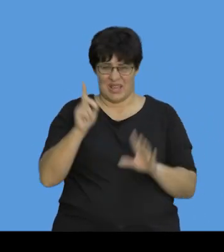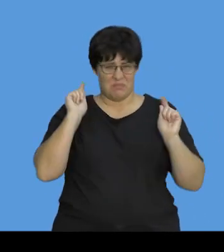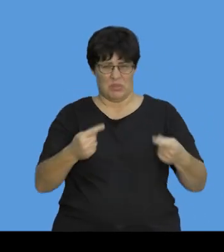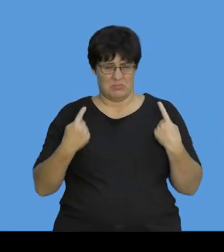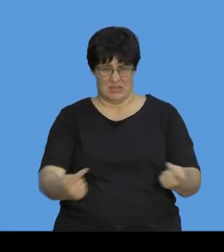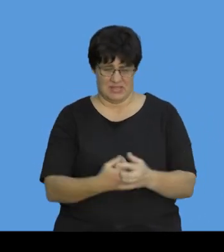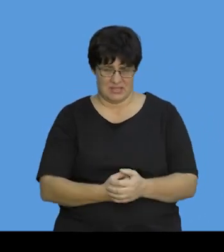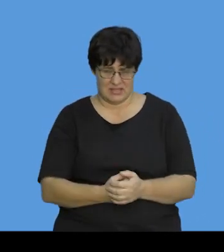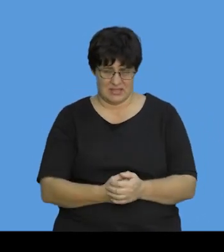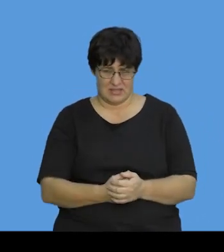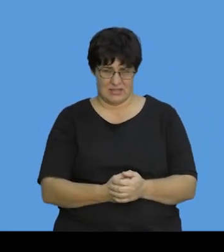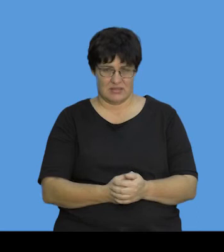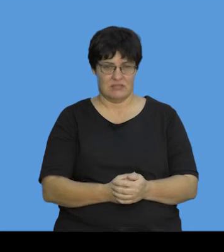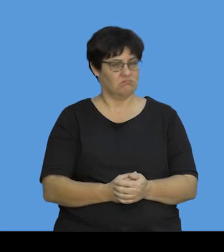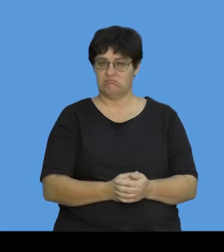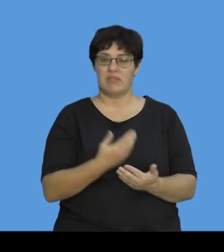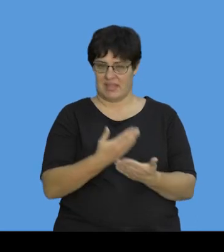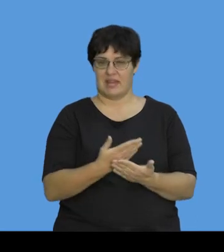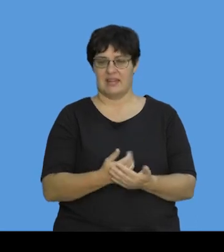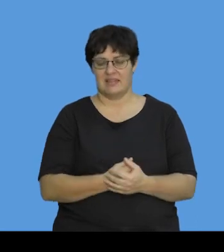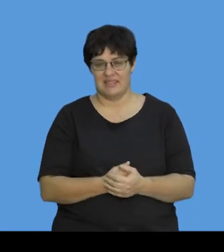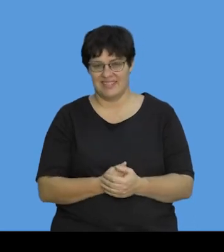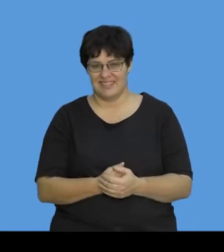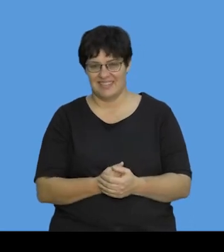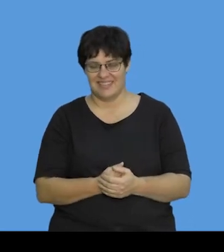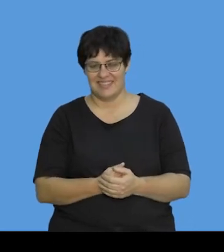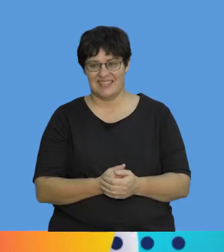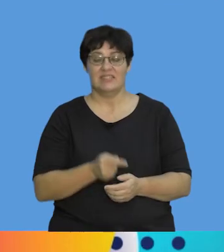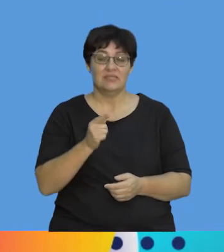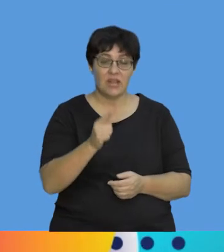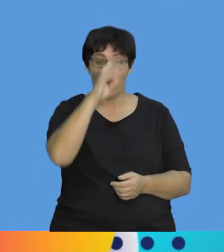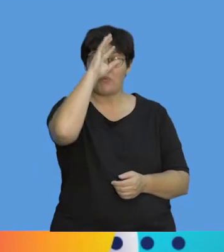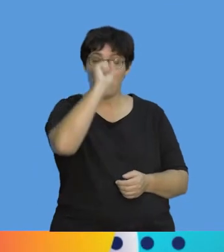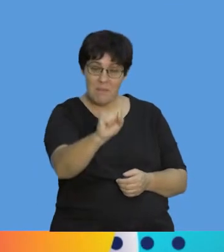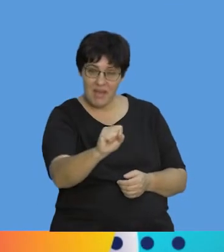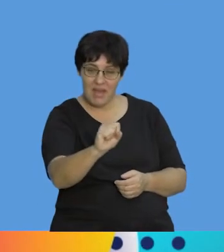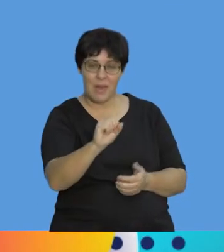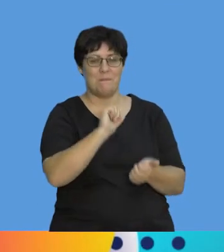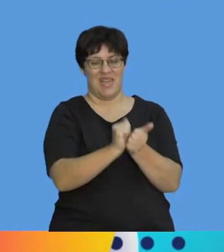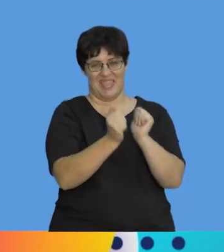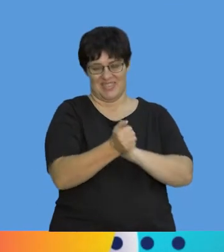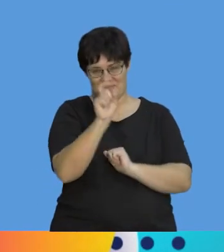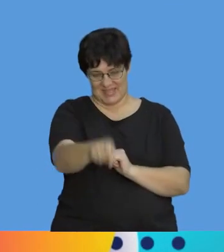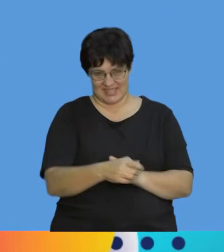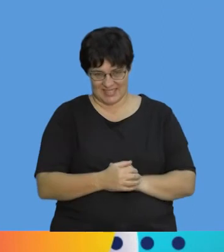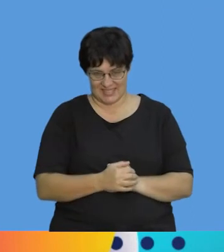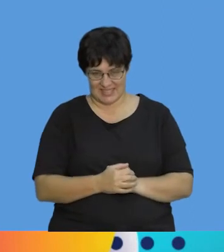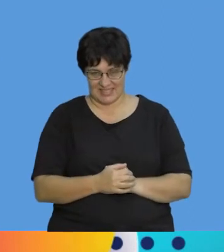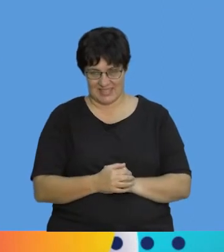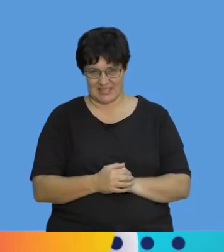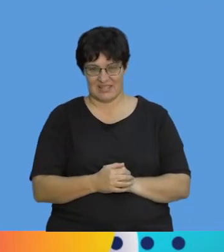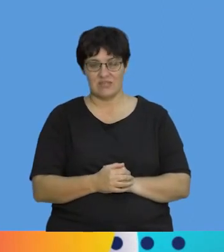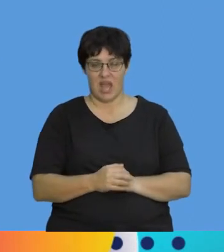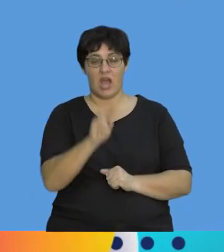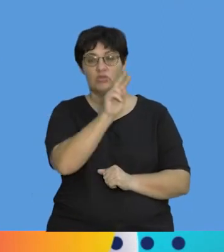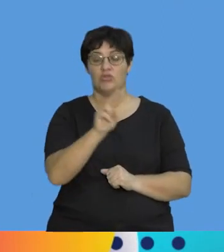that's impossible. No, it's not. This is remembering some stuff from maths. You're now going